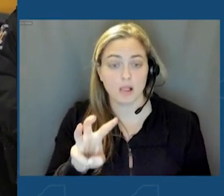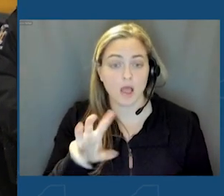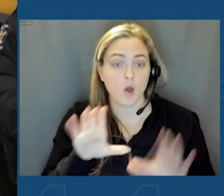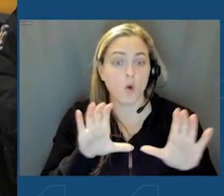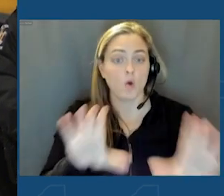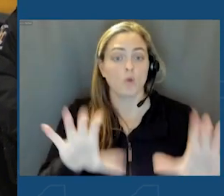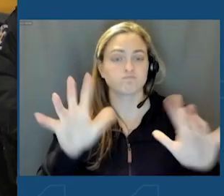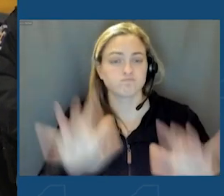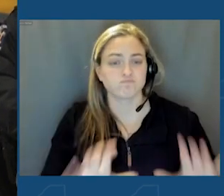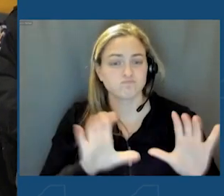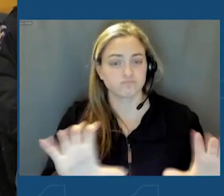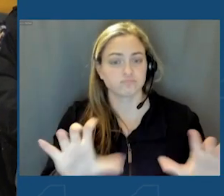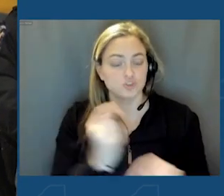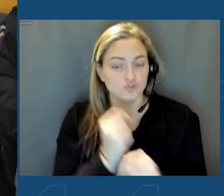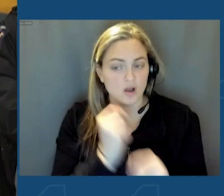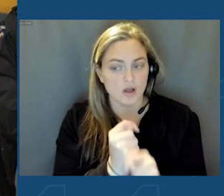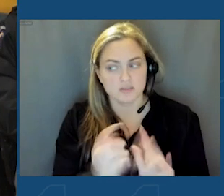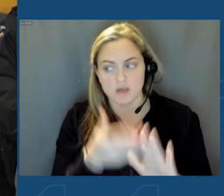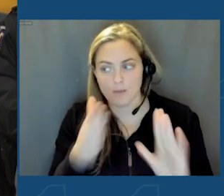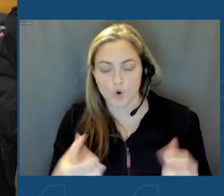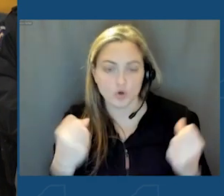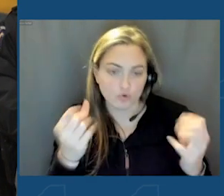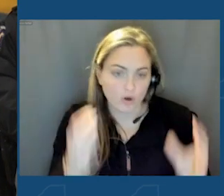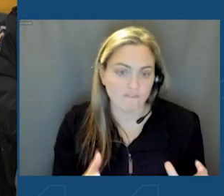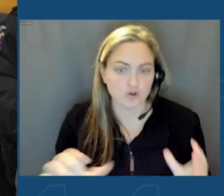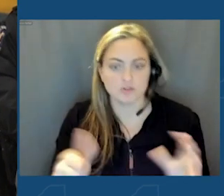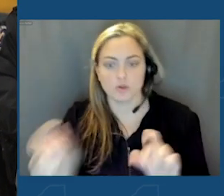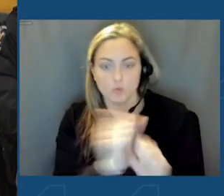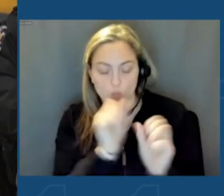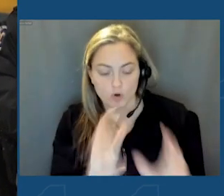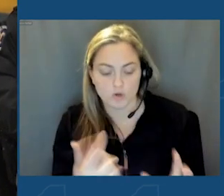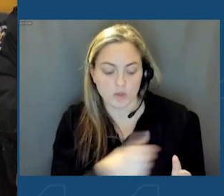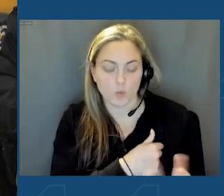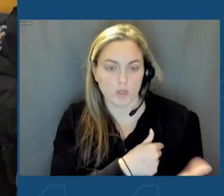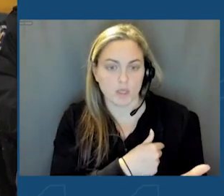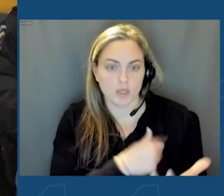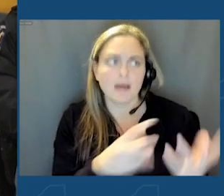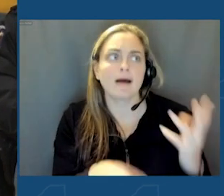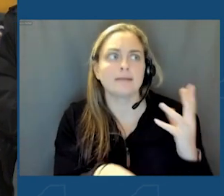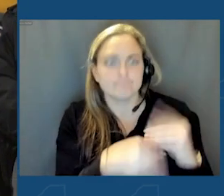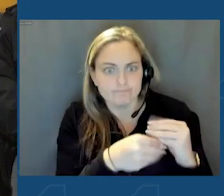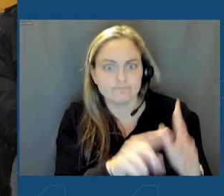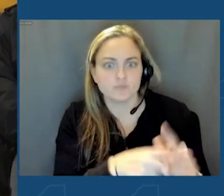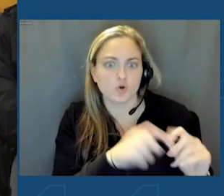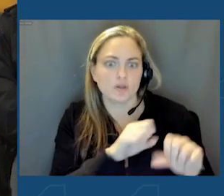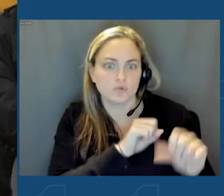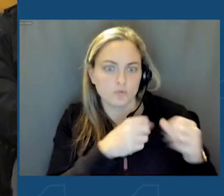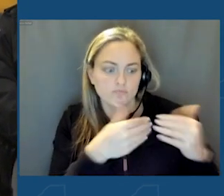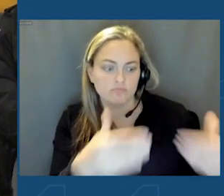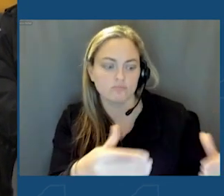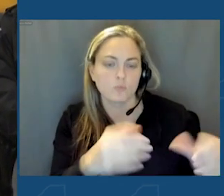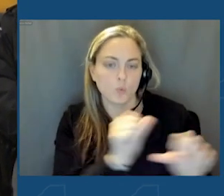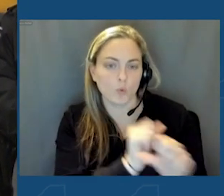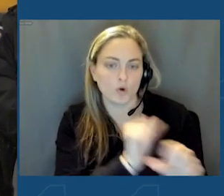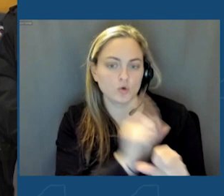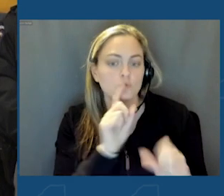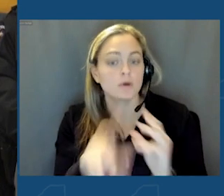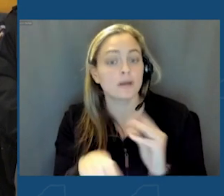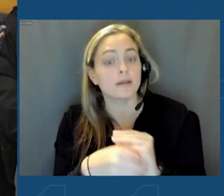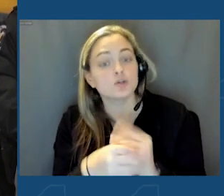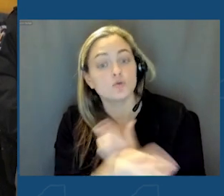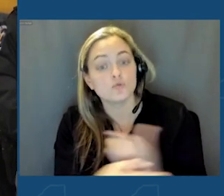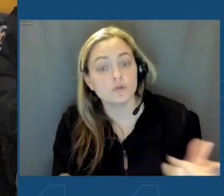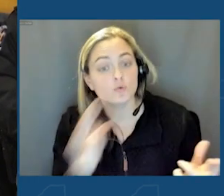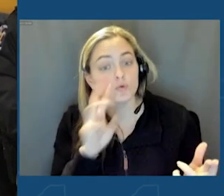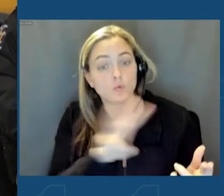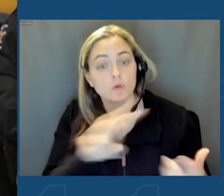and other Personnel that we've additionally deployed one to supplement resources in Western New York